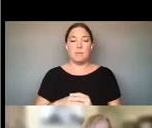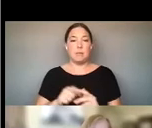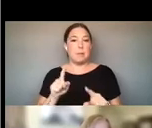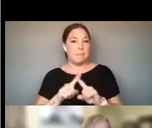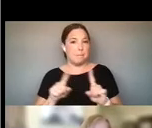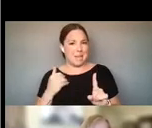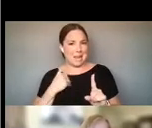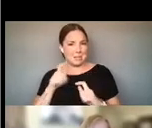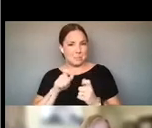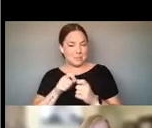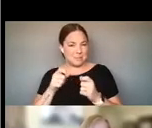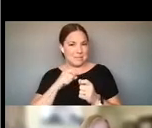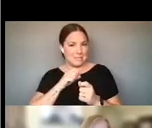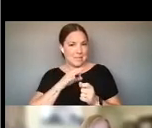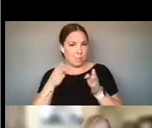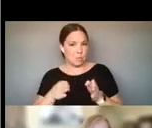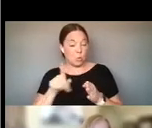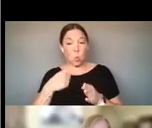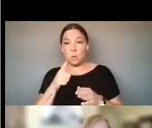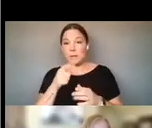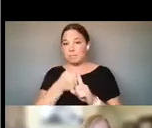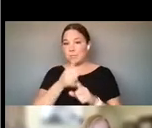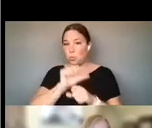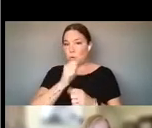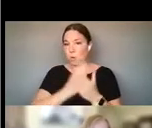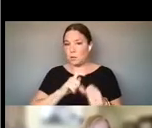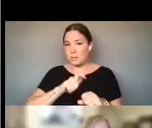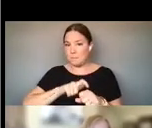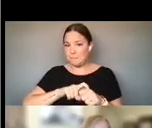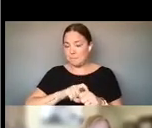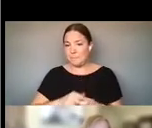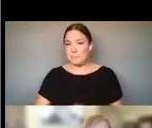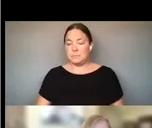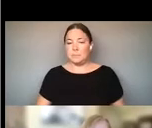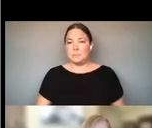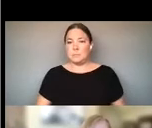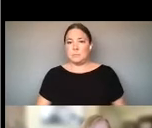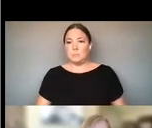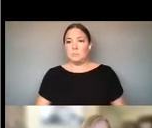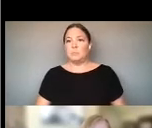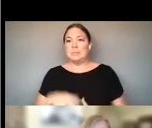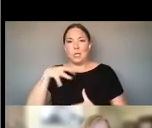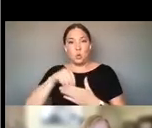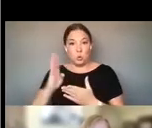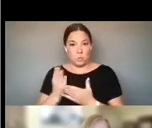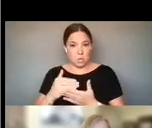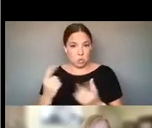particular staff person who only works part time, you should only include in your budget costs for